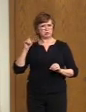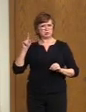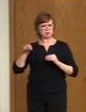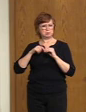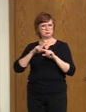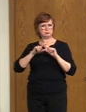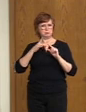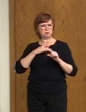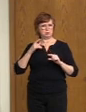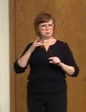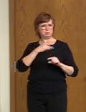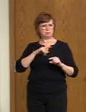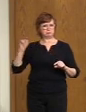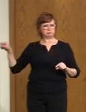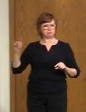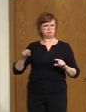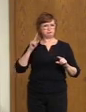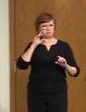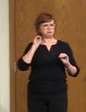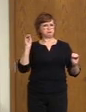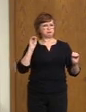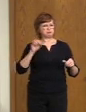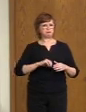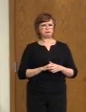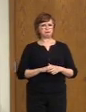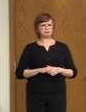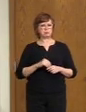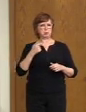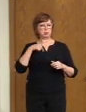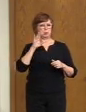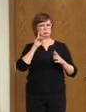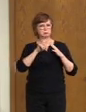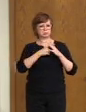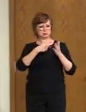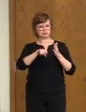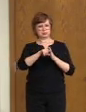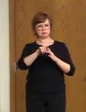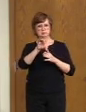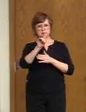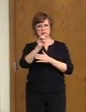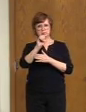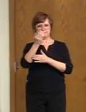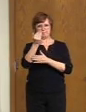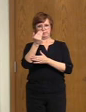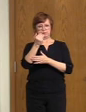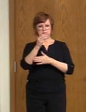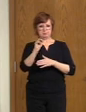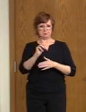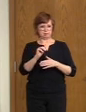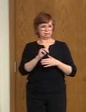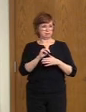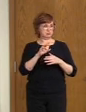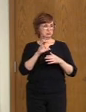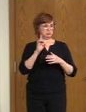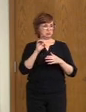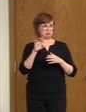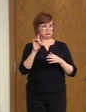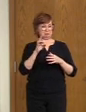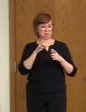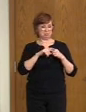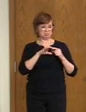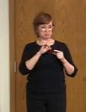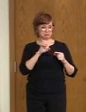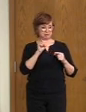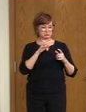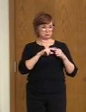again, we have agreed, obviously, and we'll start doing that next week on December 15th. I don't know if Dr. Diener or Dr. Shahab